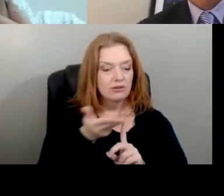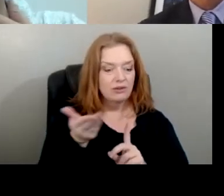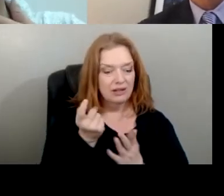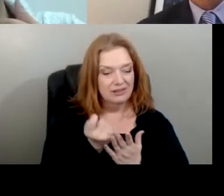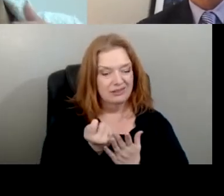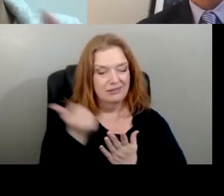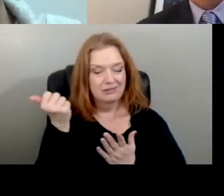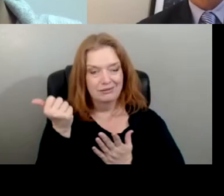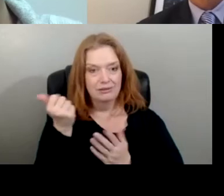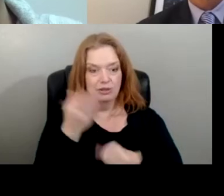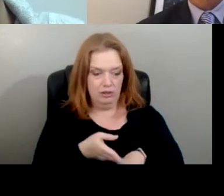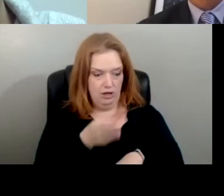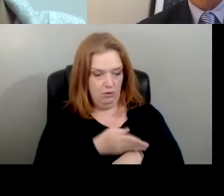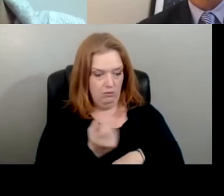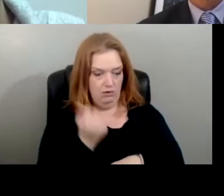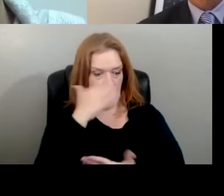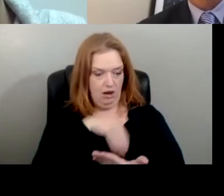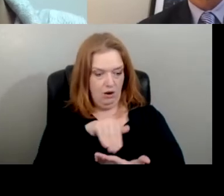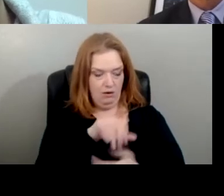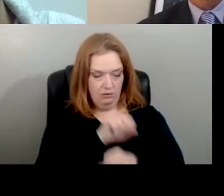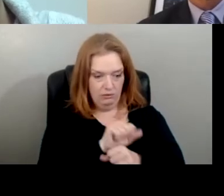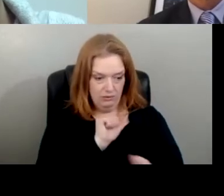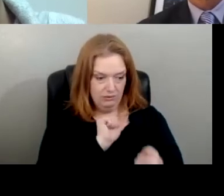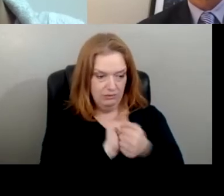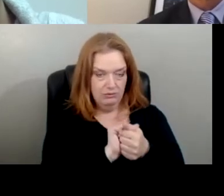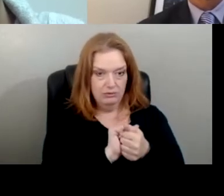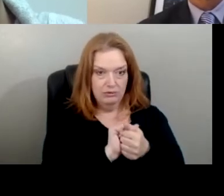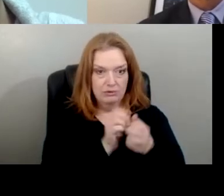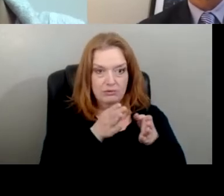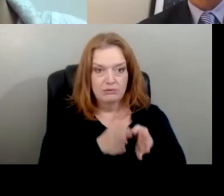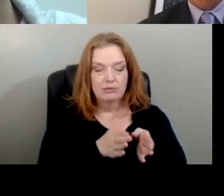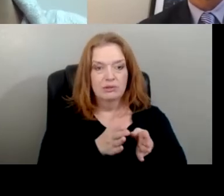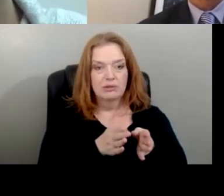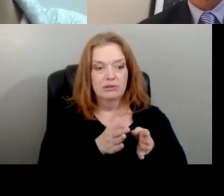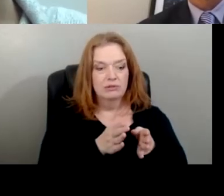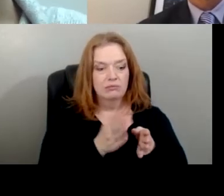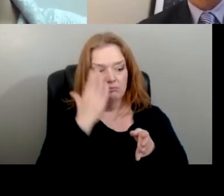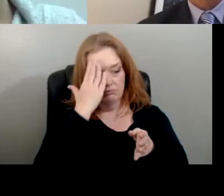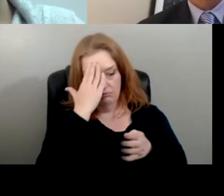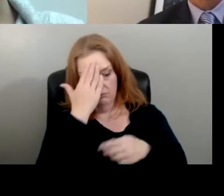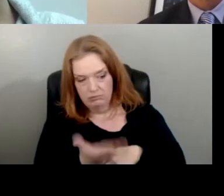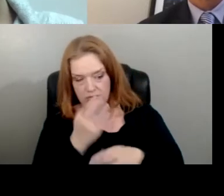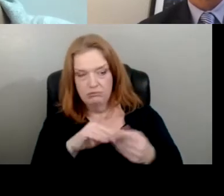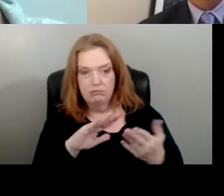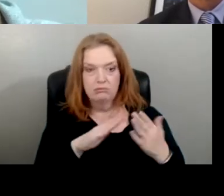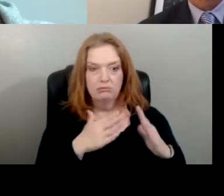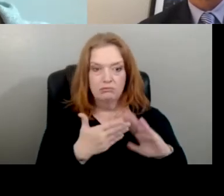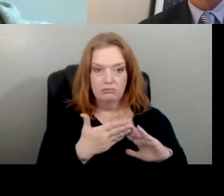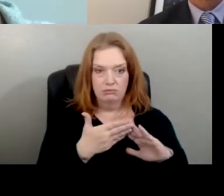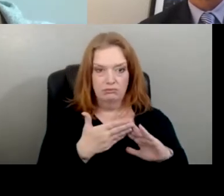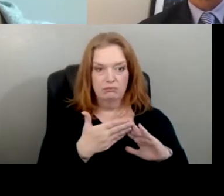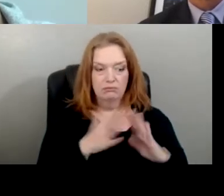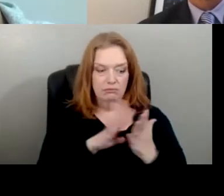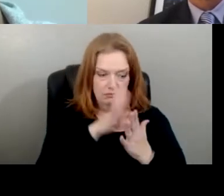the number of times that you're communicating and collaborating with somebody, and you get to know them in community, and you spend time learning the